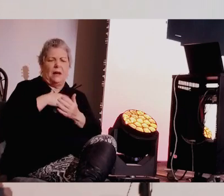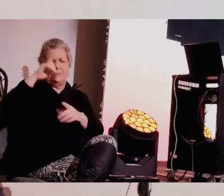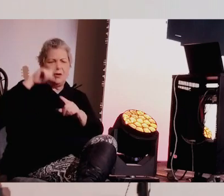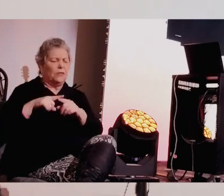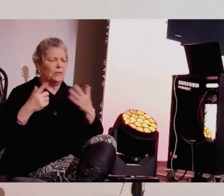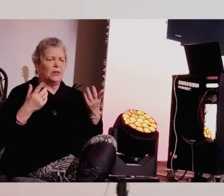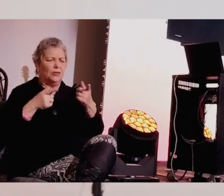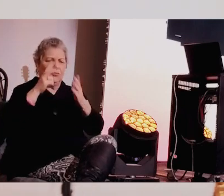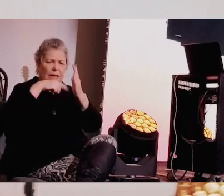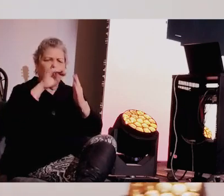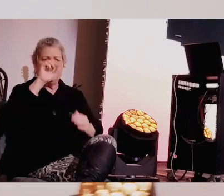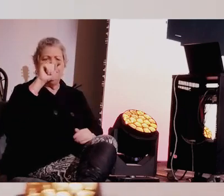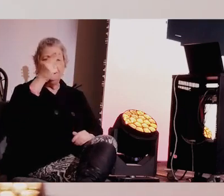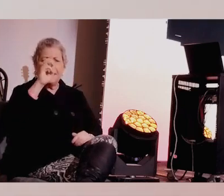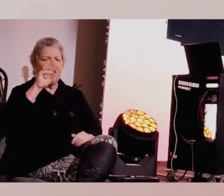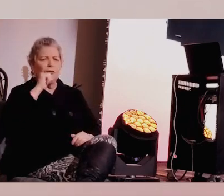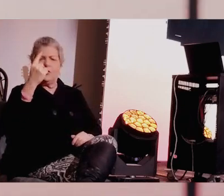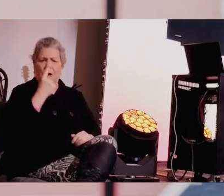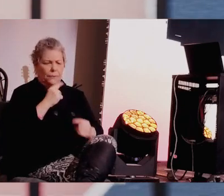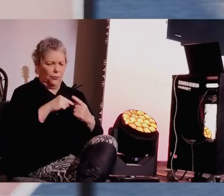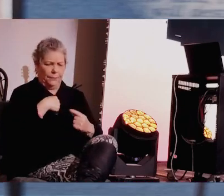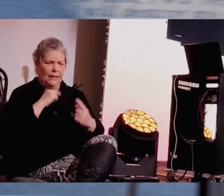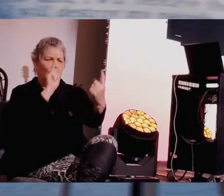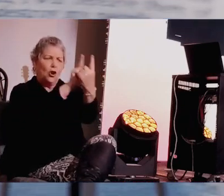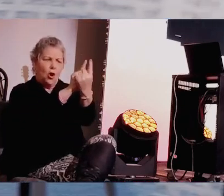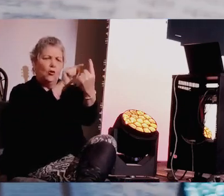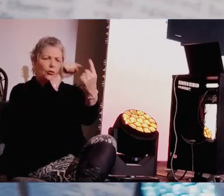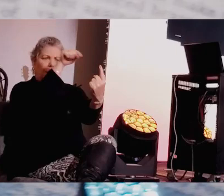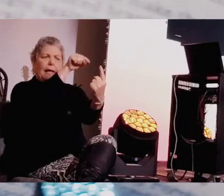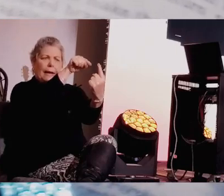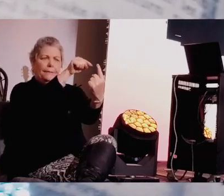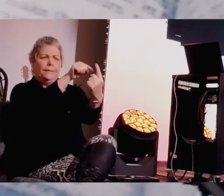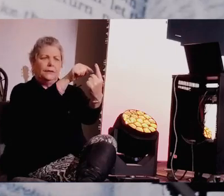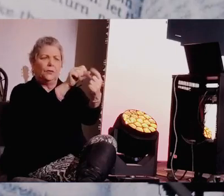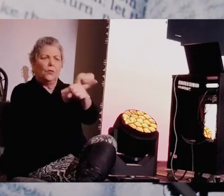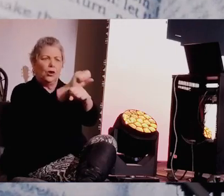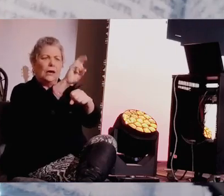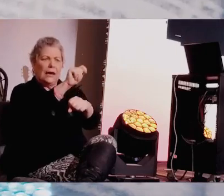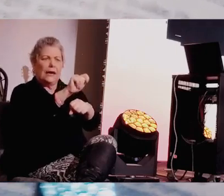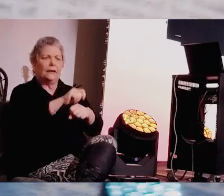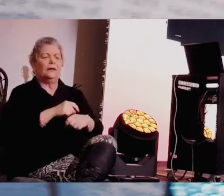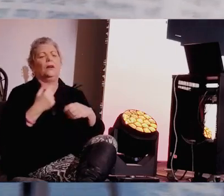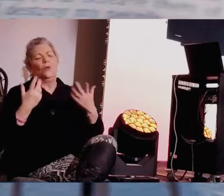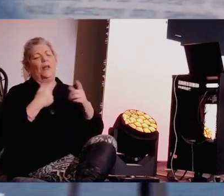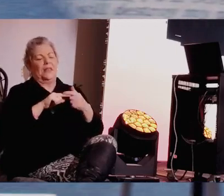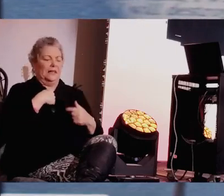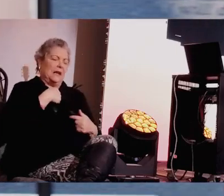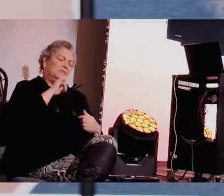Well, no, I don't. Well, you need to go. Don't come to me. Go to them. That's what it says. Well, I'm just going to pray about it,